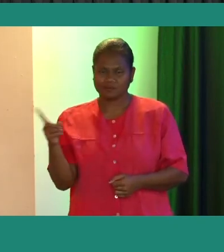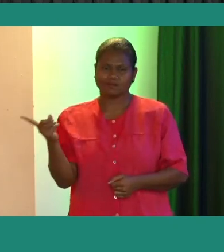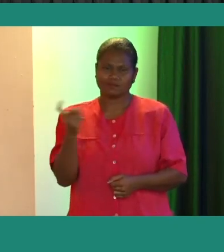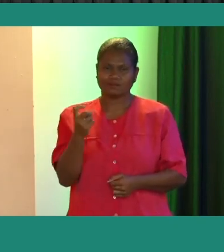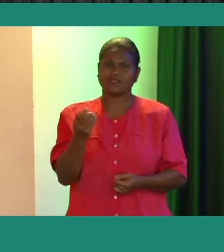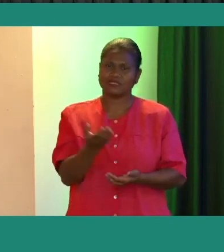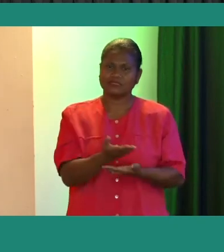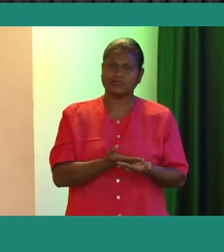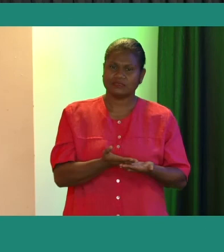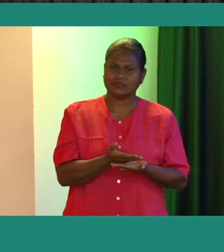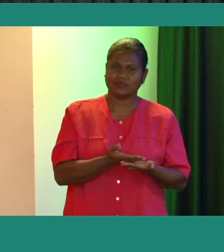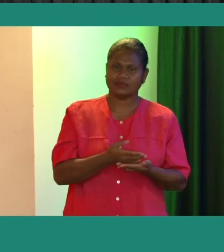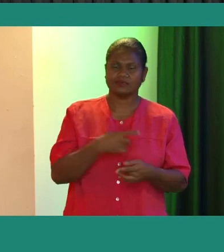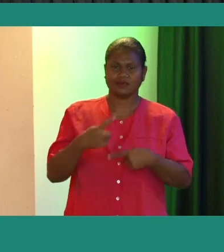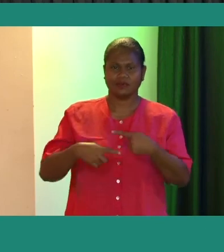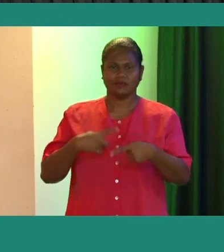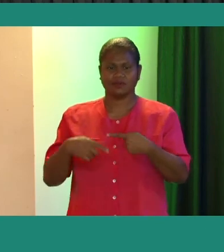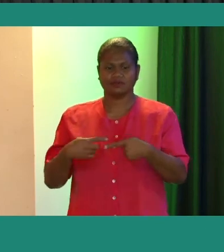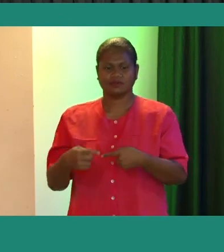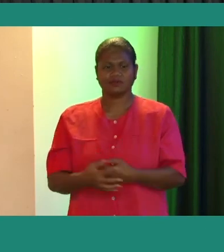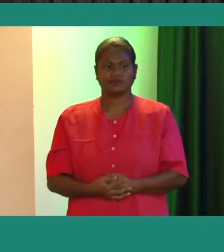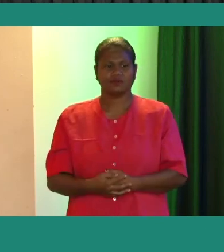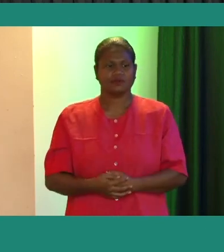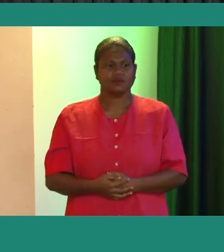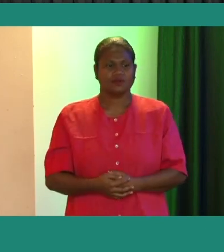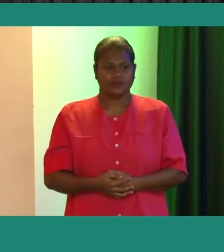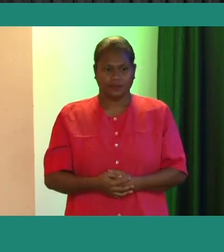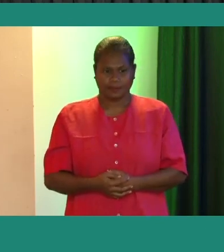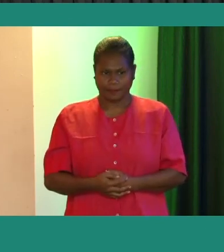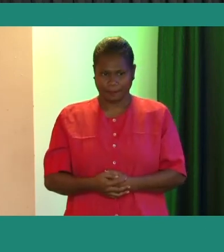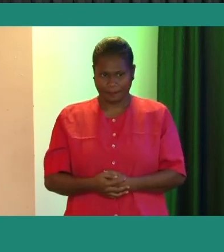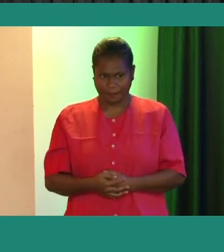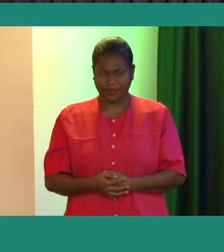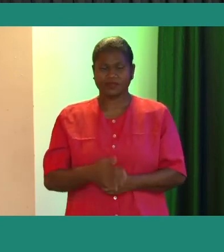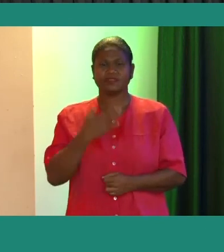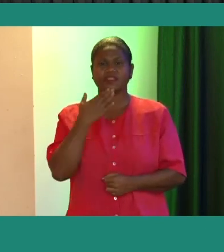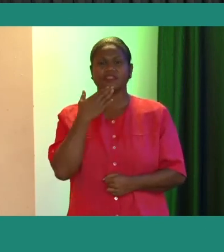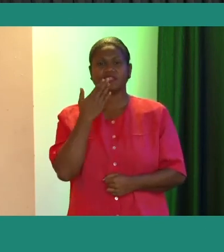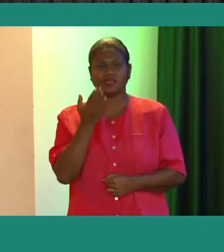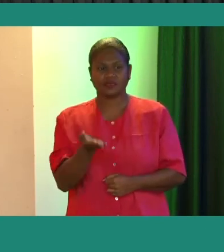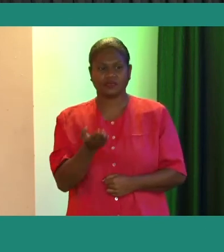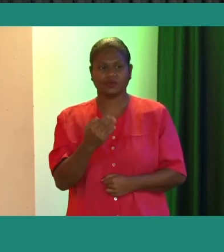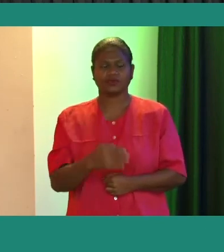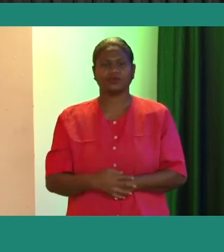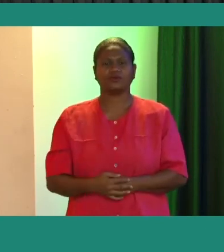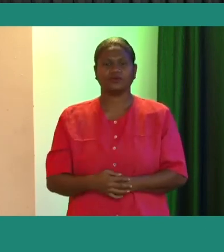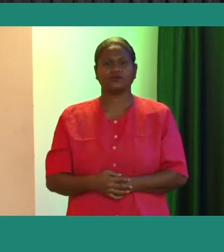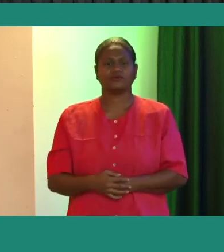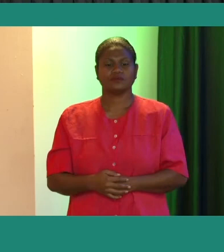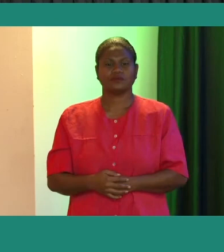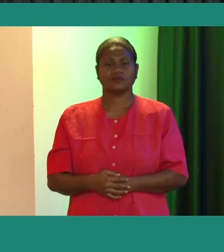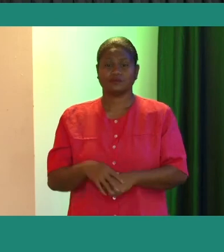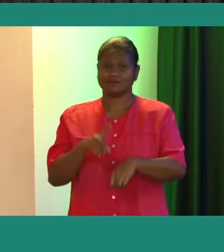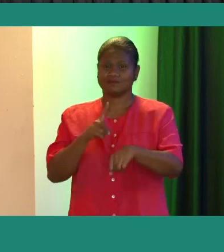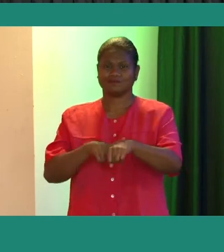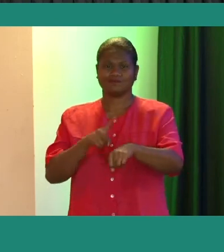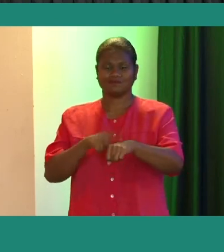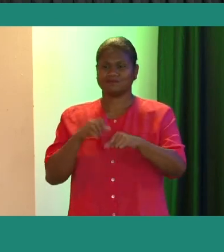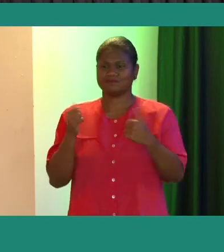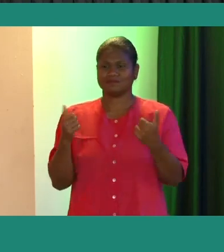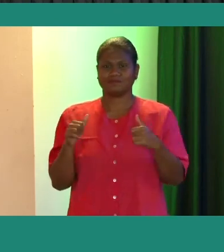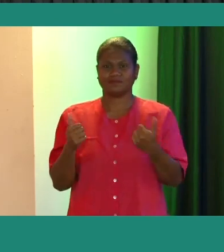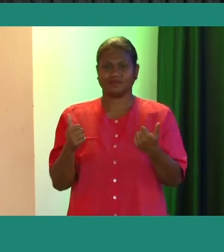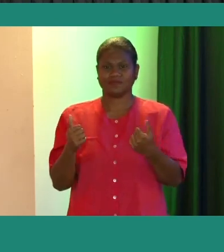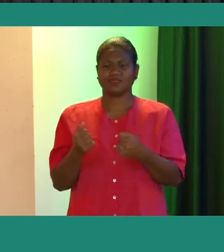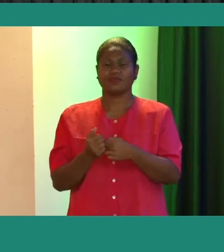forum specifically for that as well. Thank you, Mr. Ginis. Thank you for that. I can see our time is up, and we've just